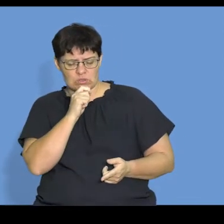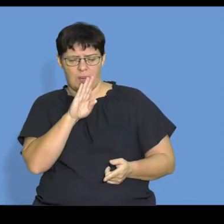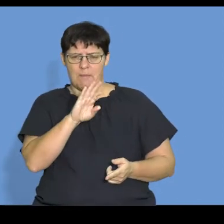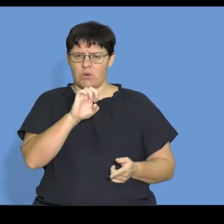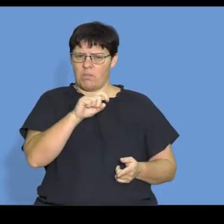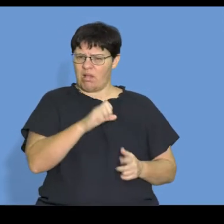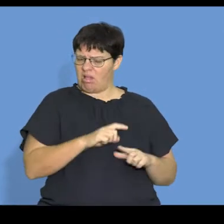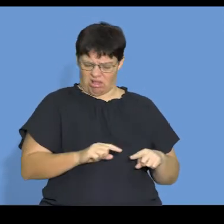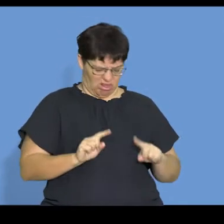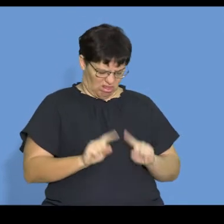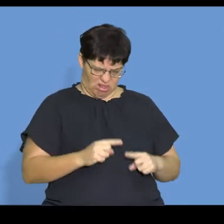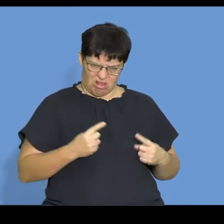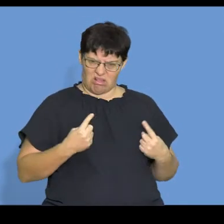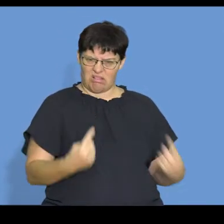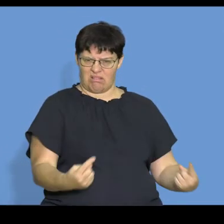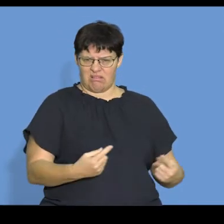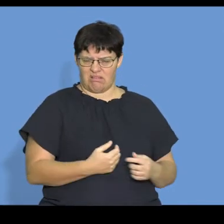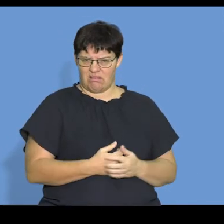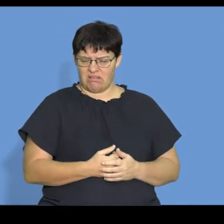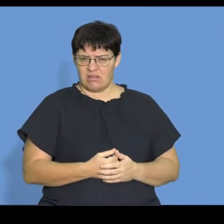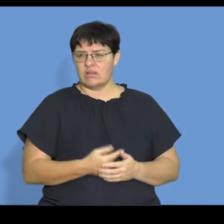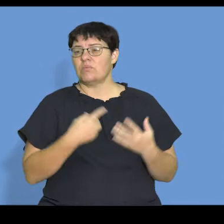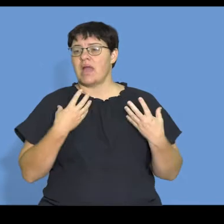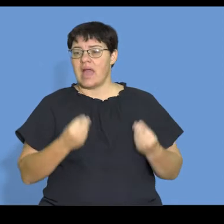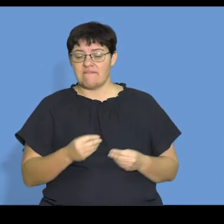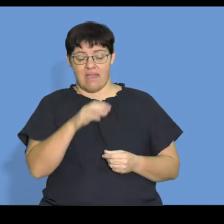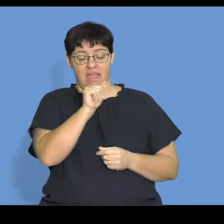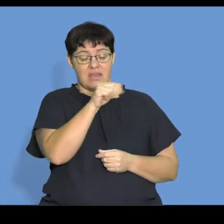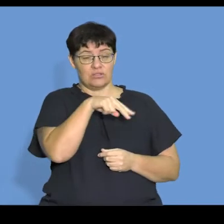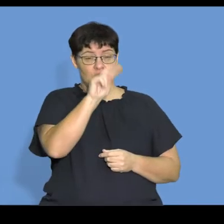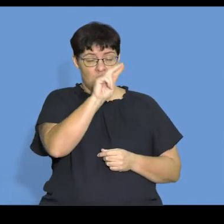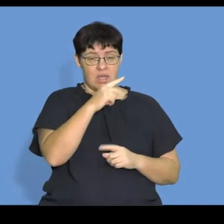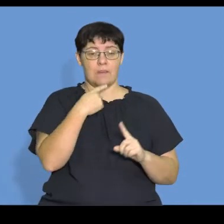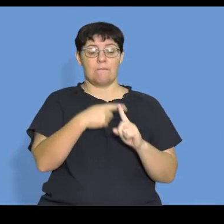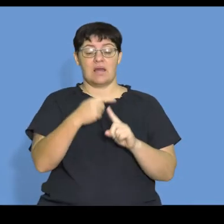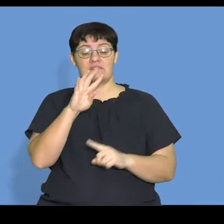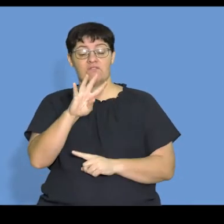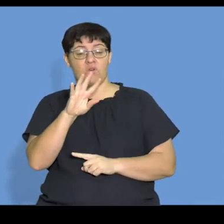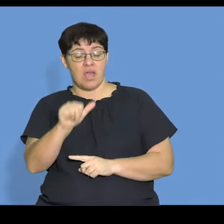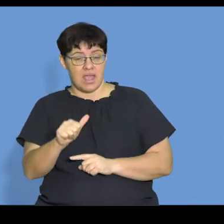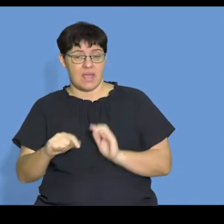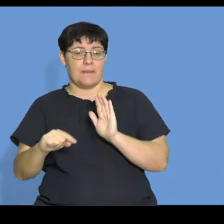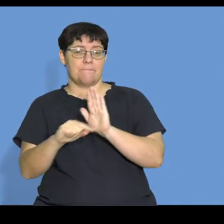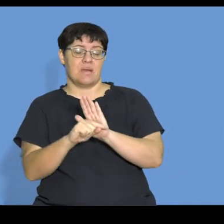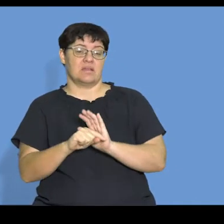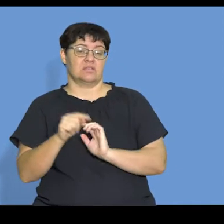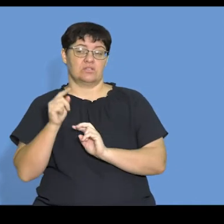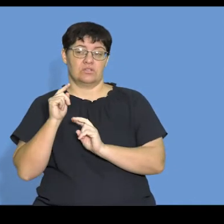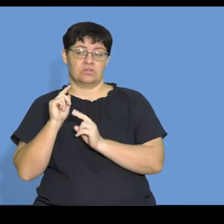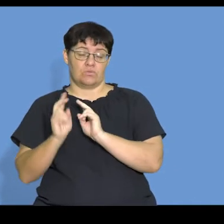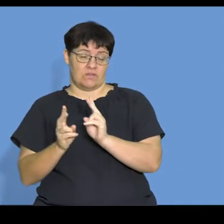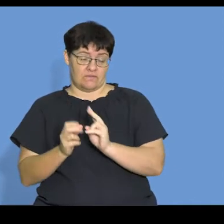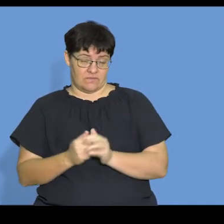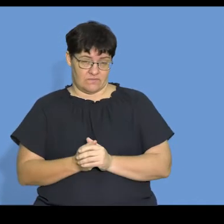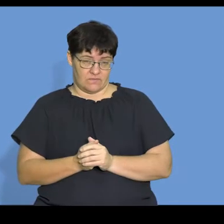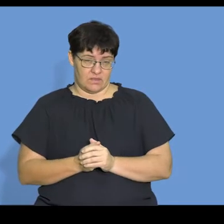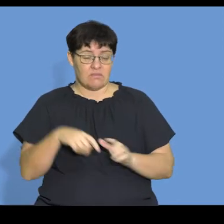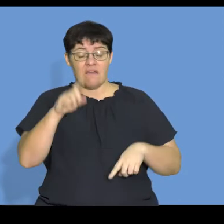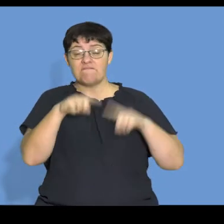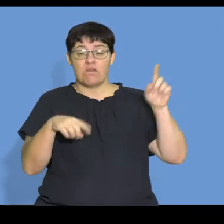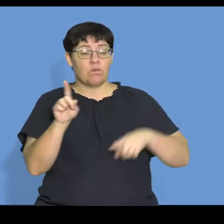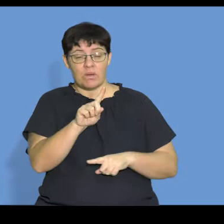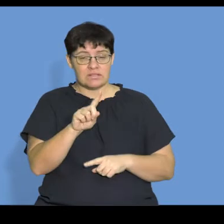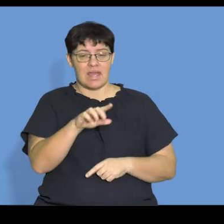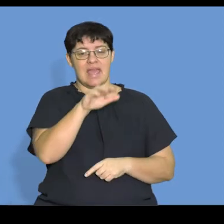really cannot. So I have a squared plus 4a minus 12. The variable here is